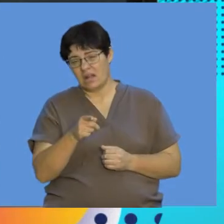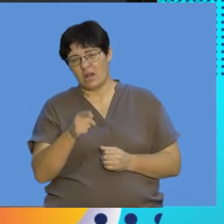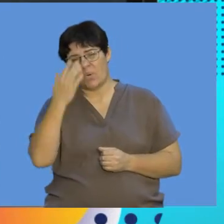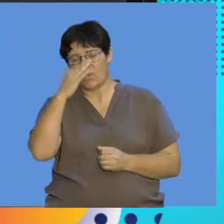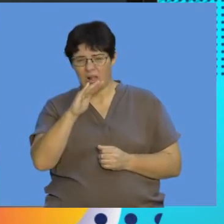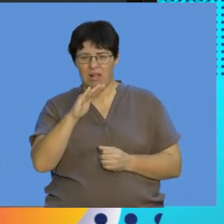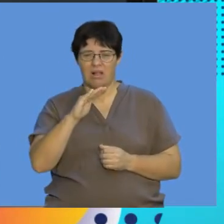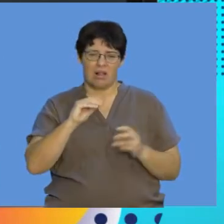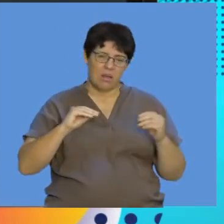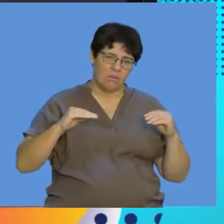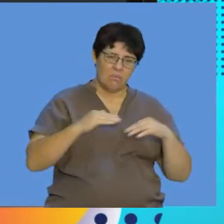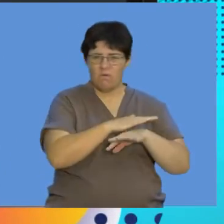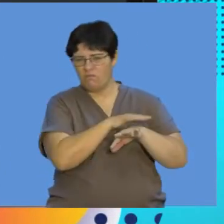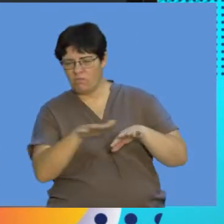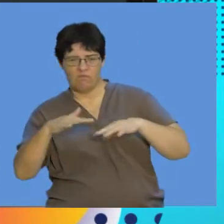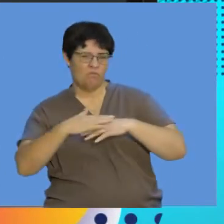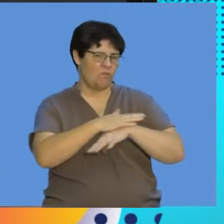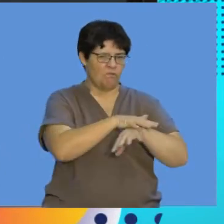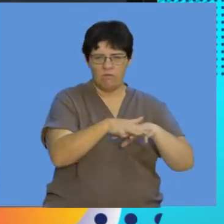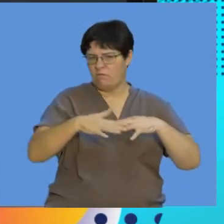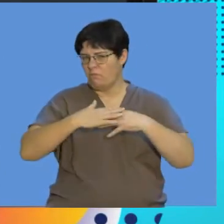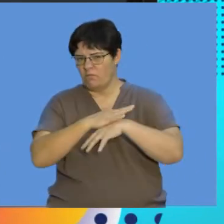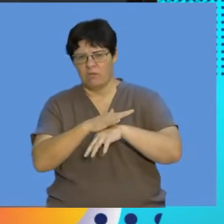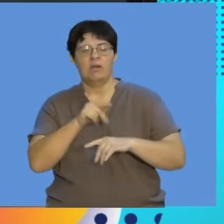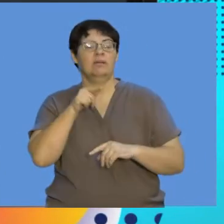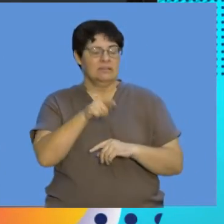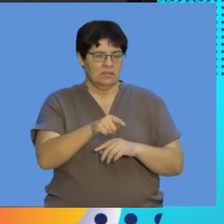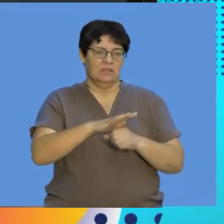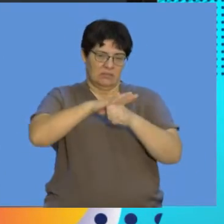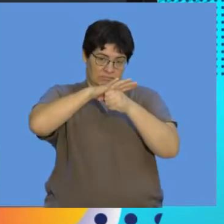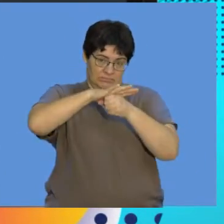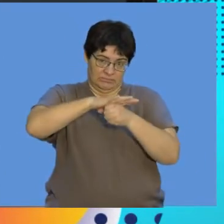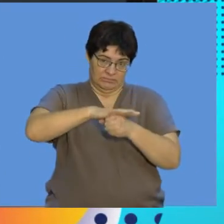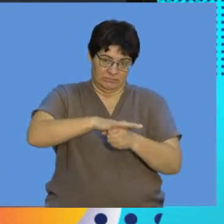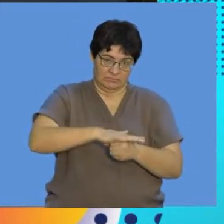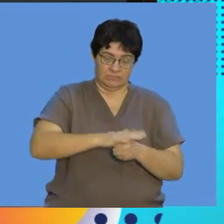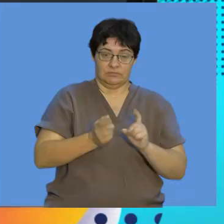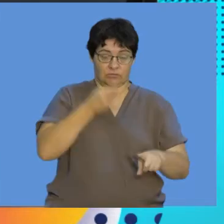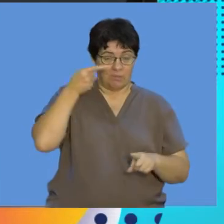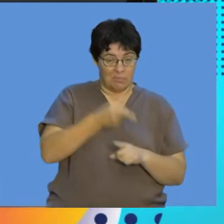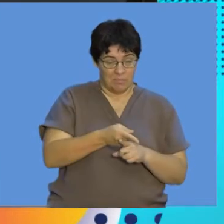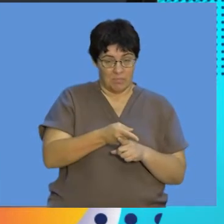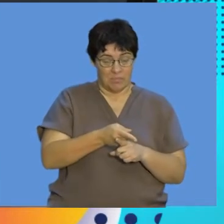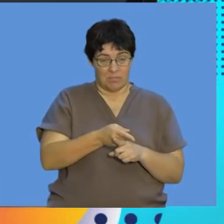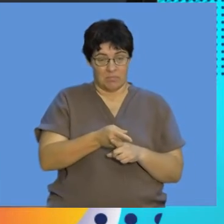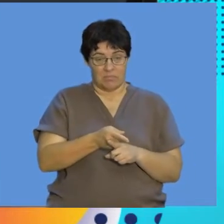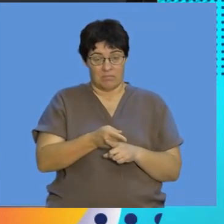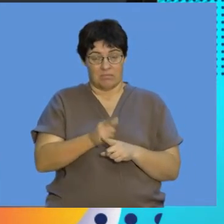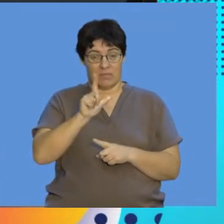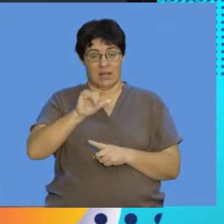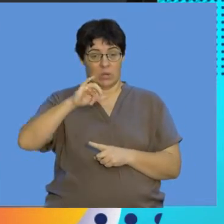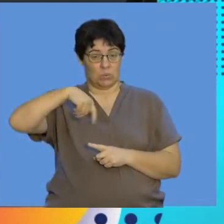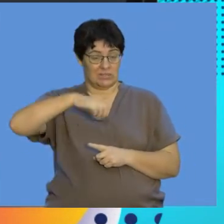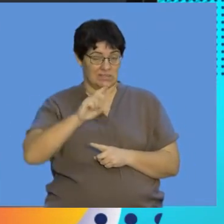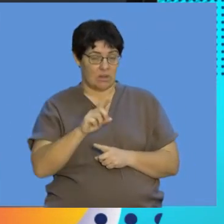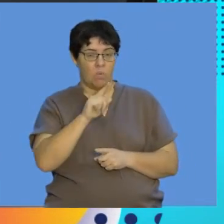a constant state of random motion. So the pressure that results from a liquid is, due to these